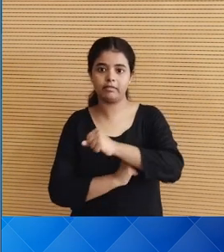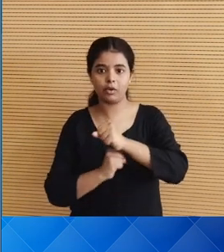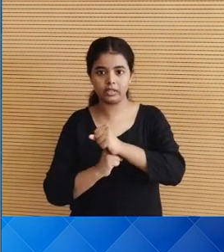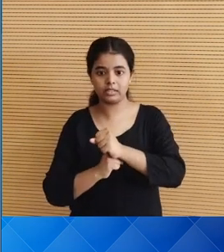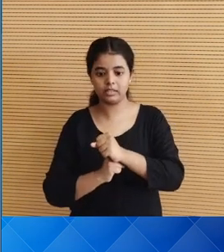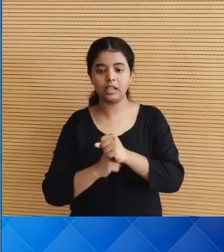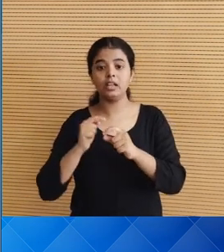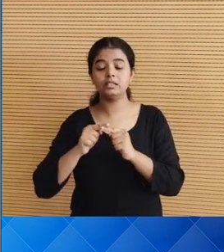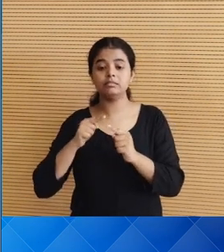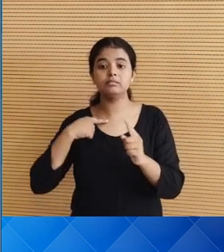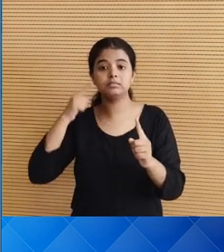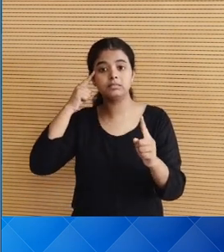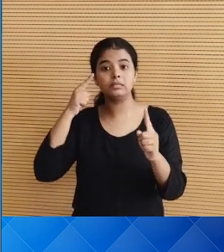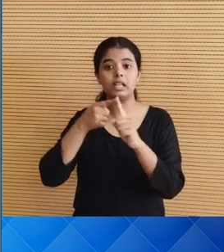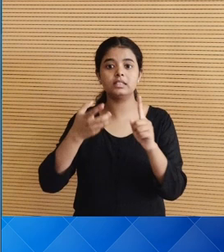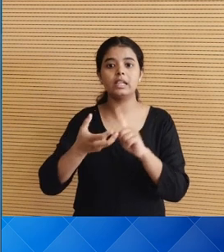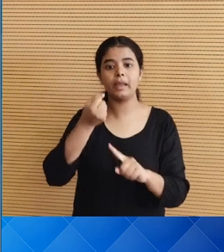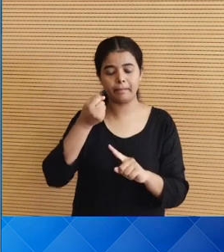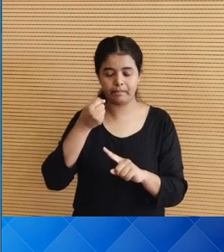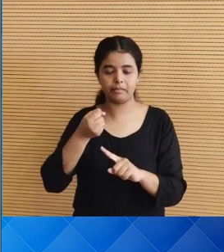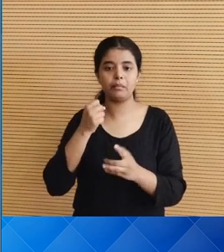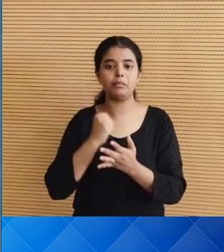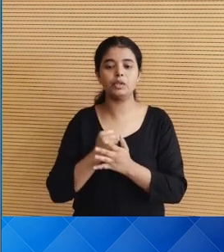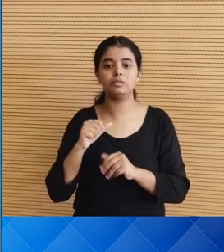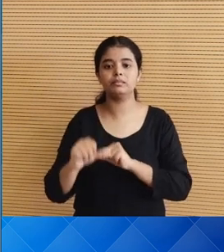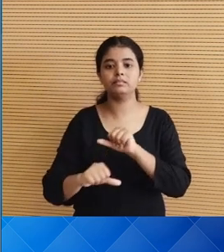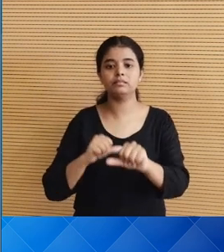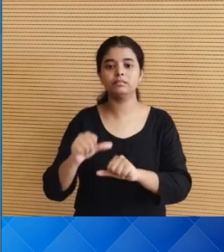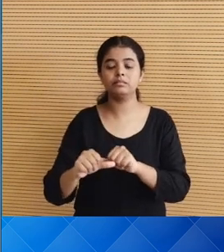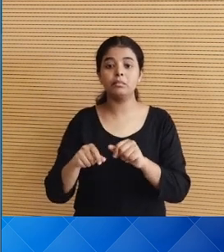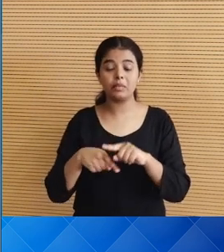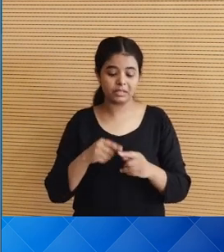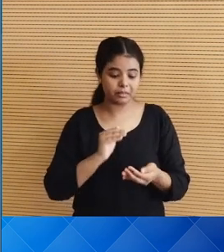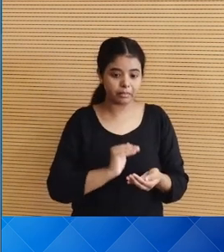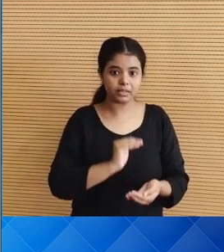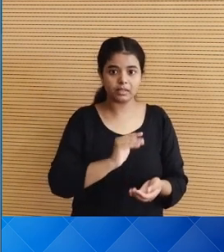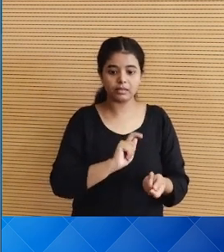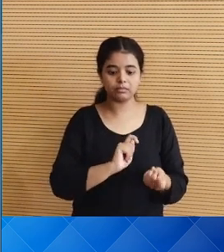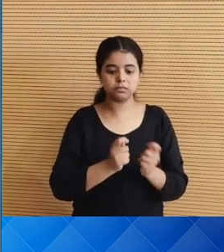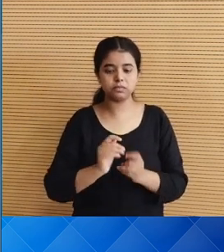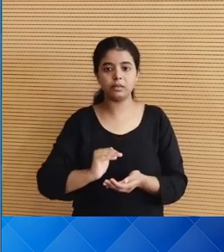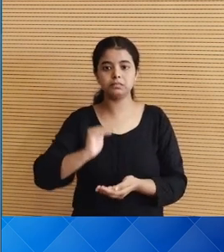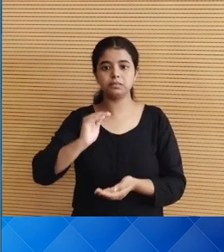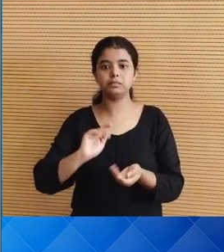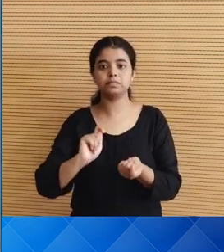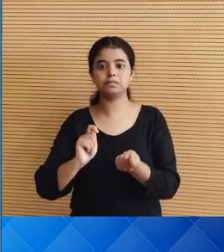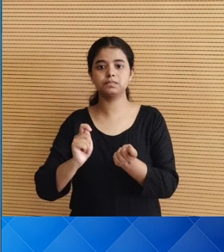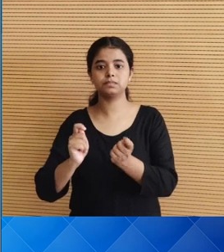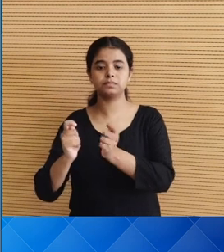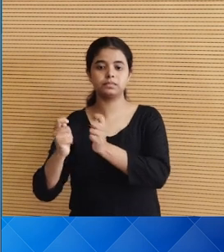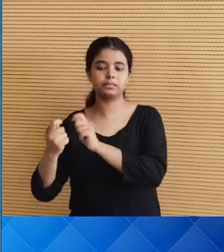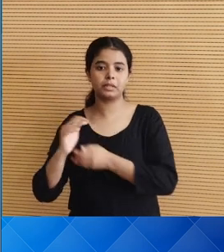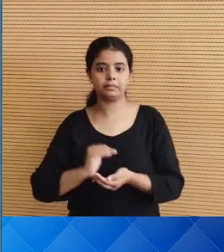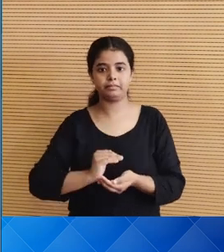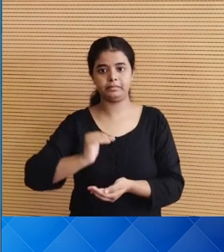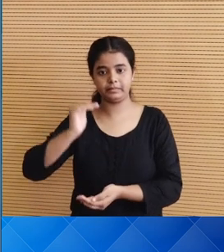is ensured. And there is a smooth transition of children from one stage to another stage. Next